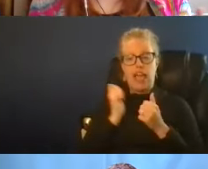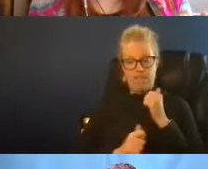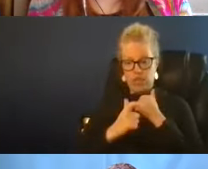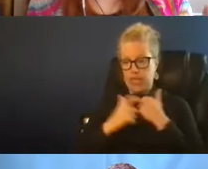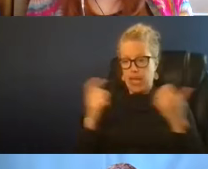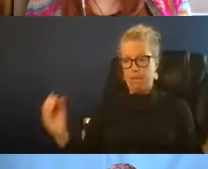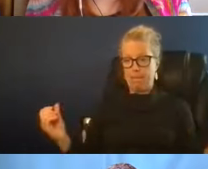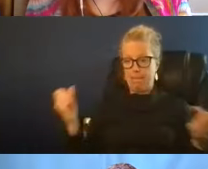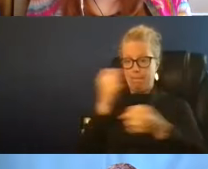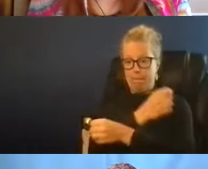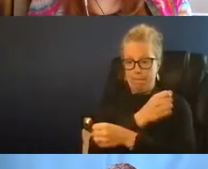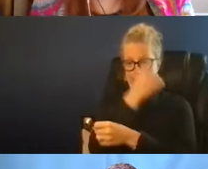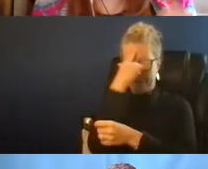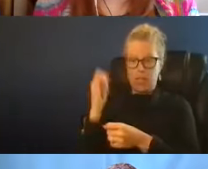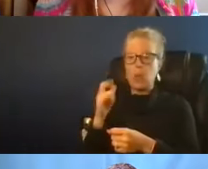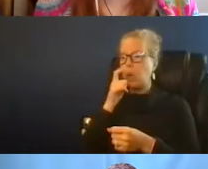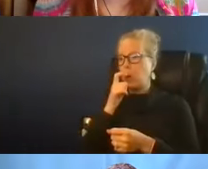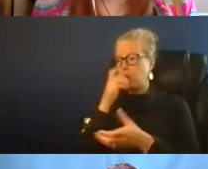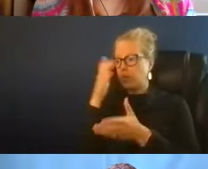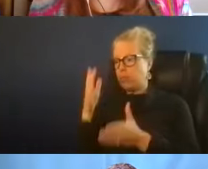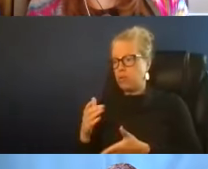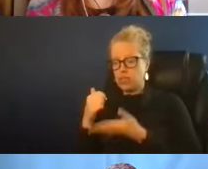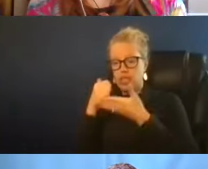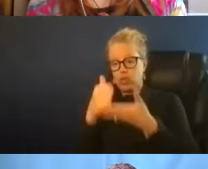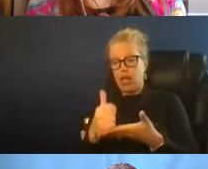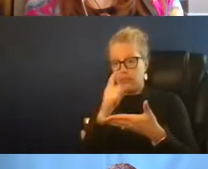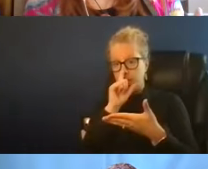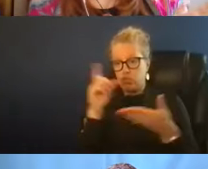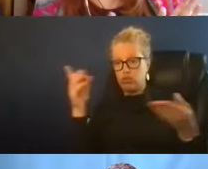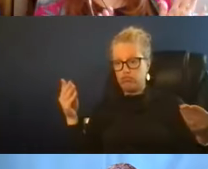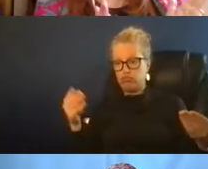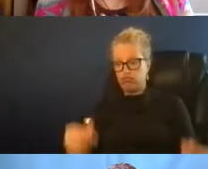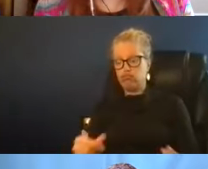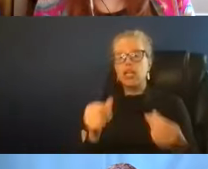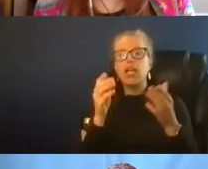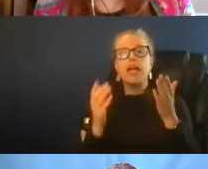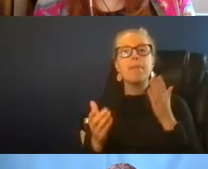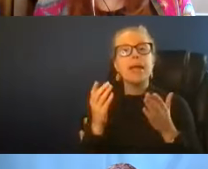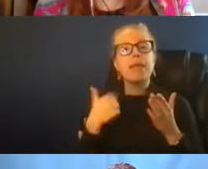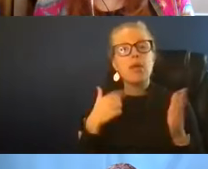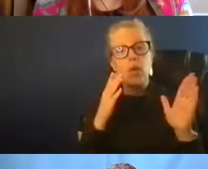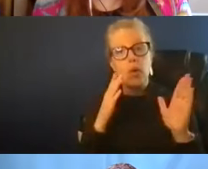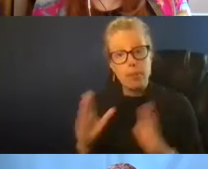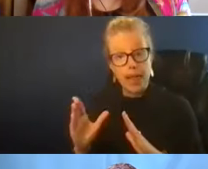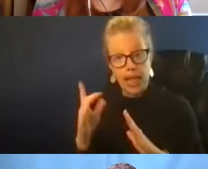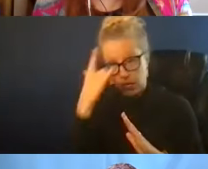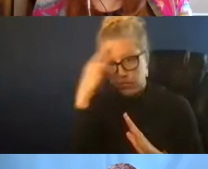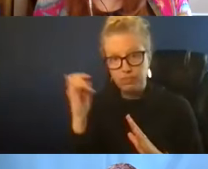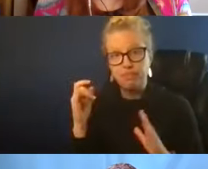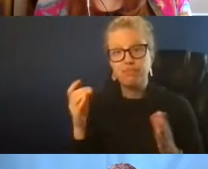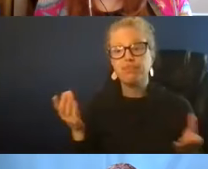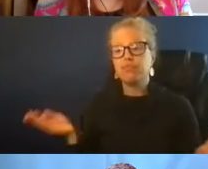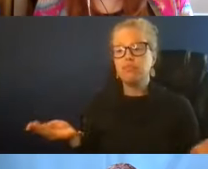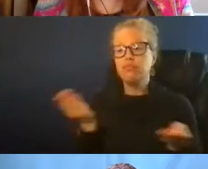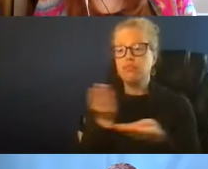the exchange. This is the person who's going to help us do that. Maybe we would be planning about the exchange